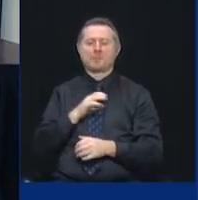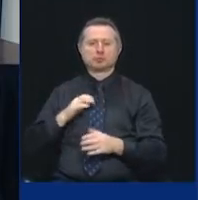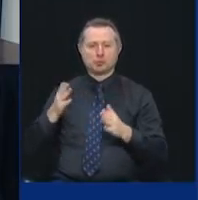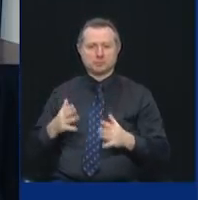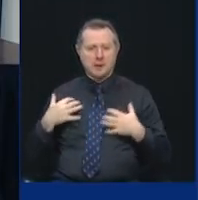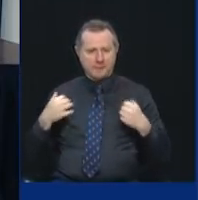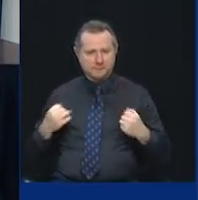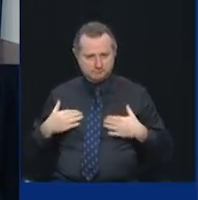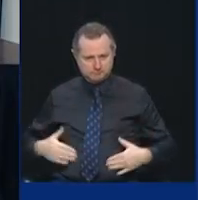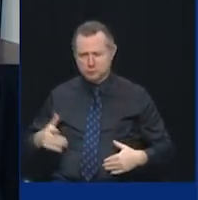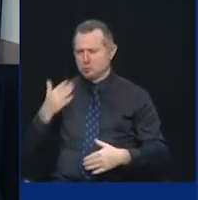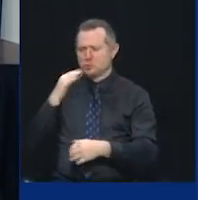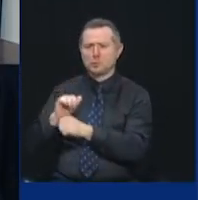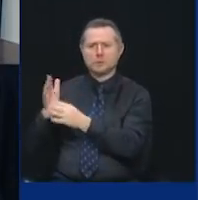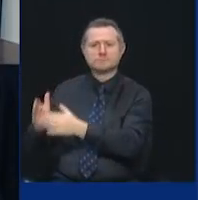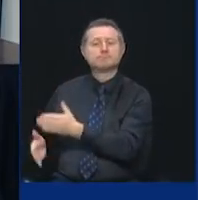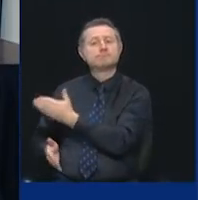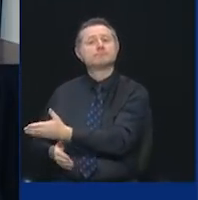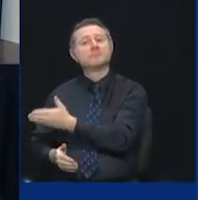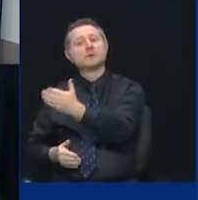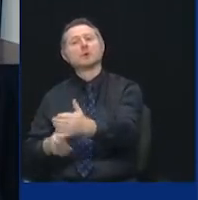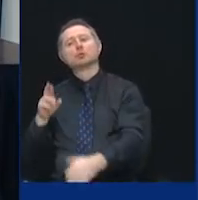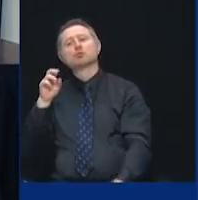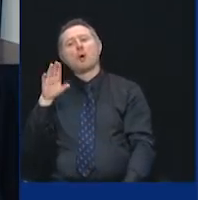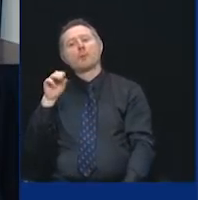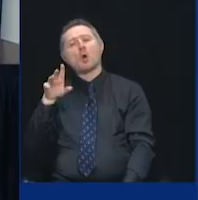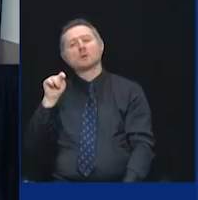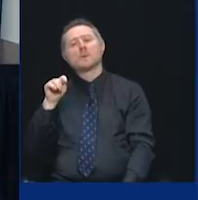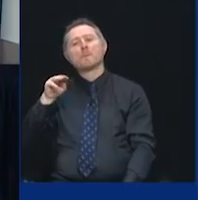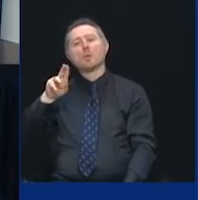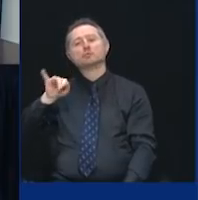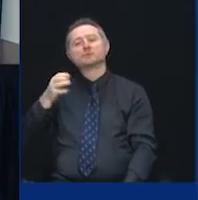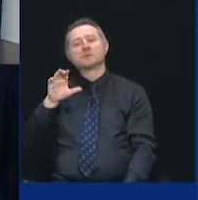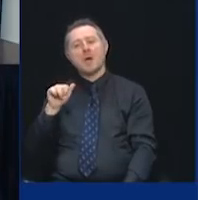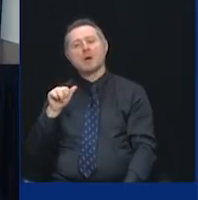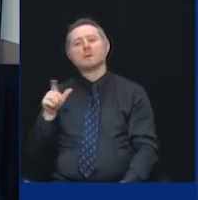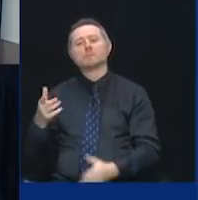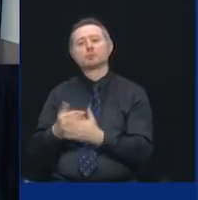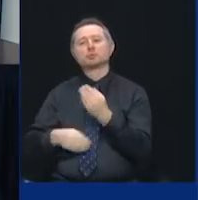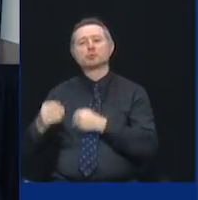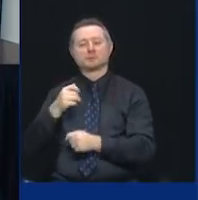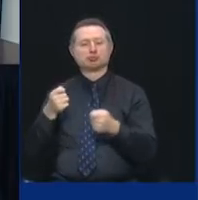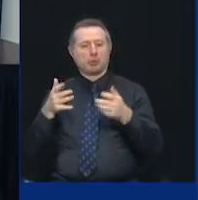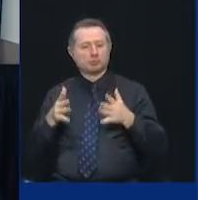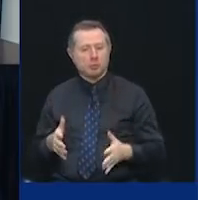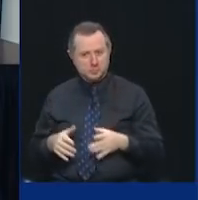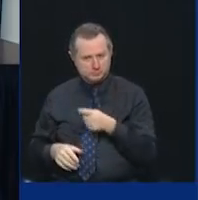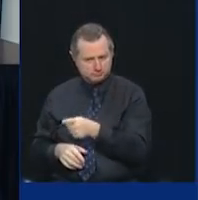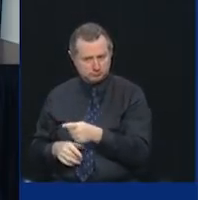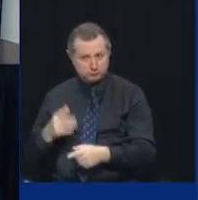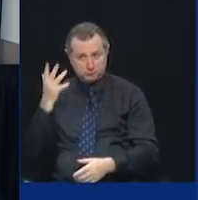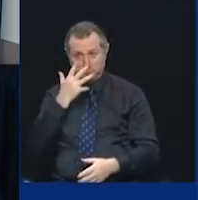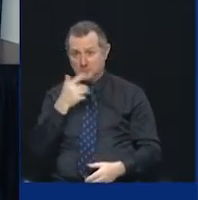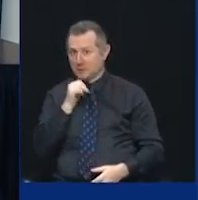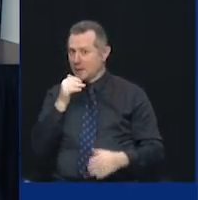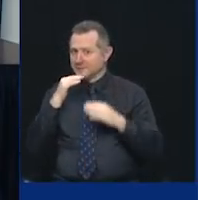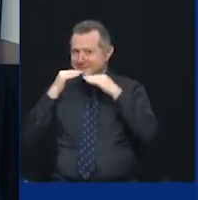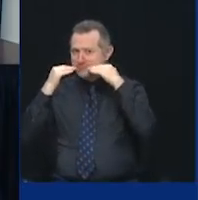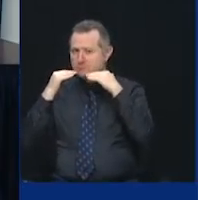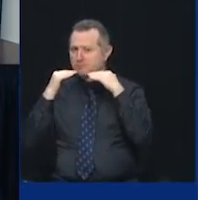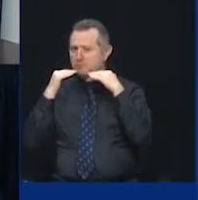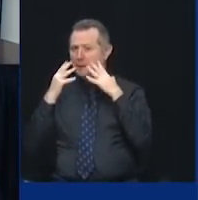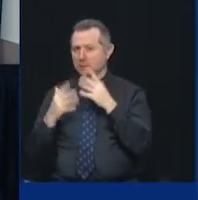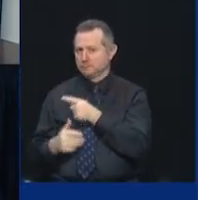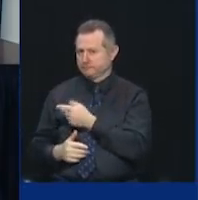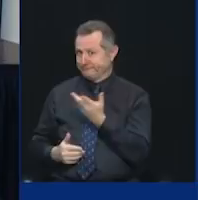left, Mr. Robert Mejica, budget director. If he doesn't look happy and peppy and bursting